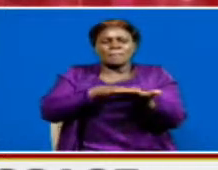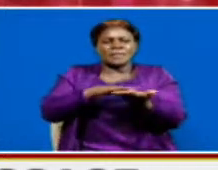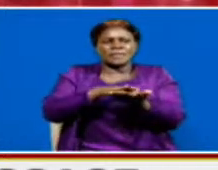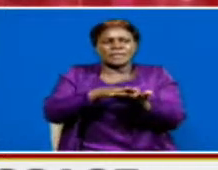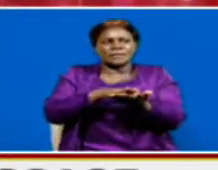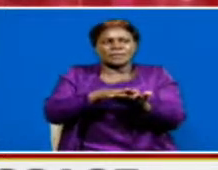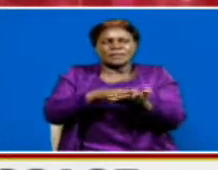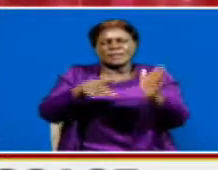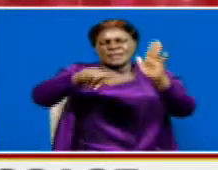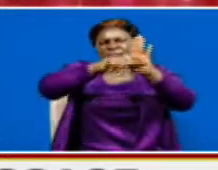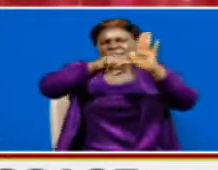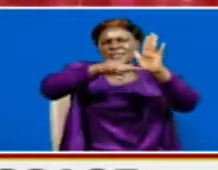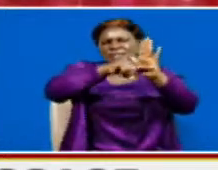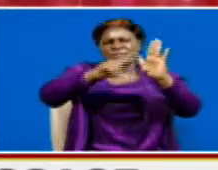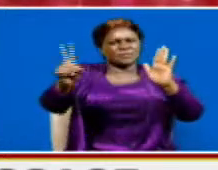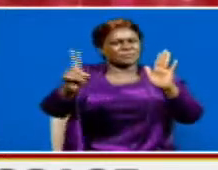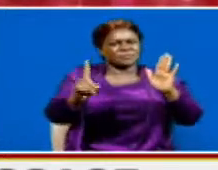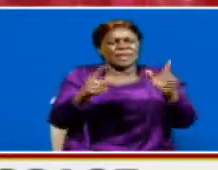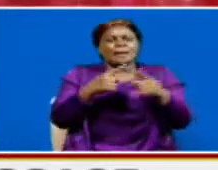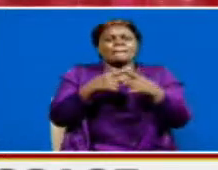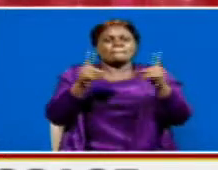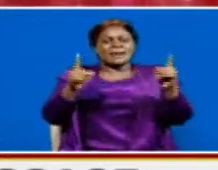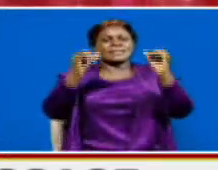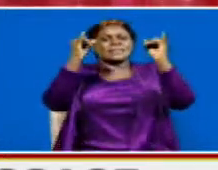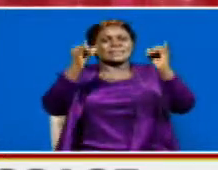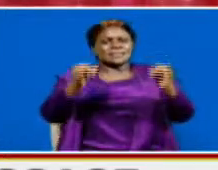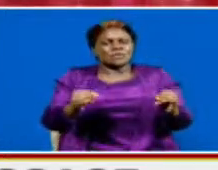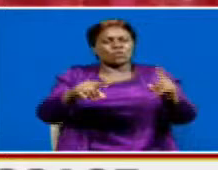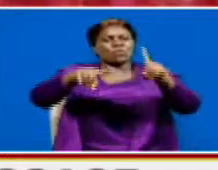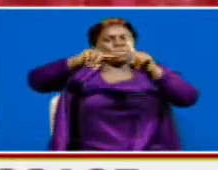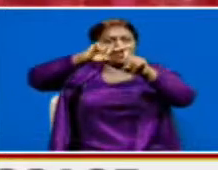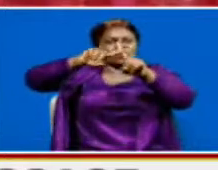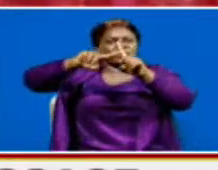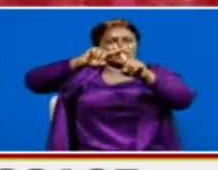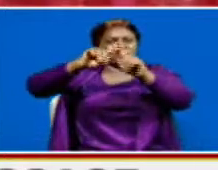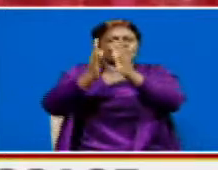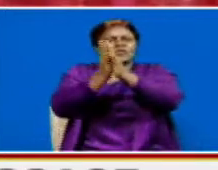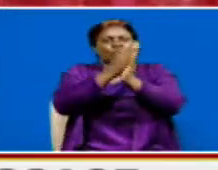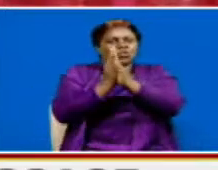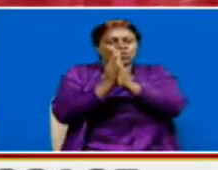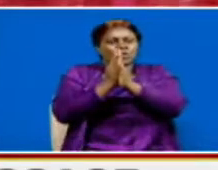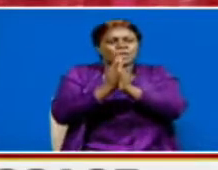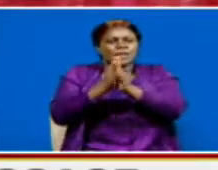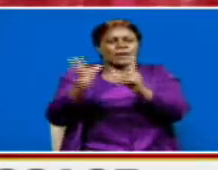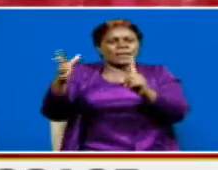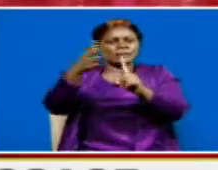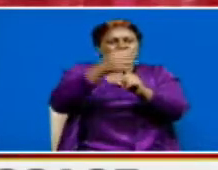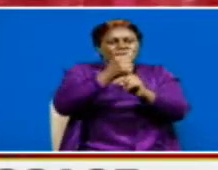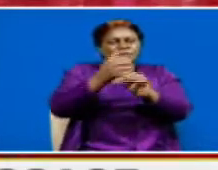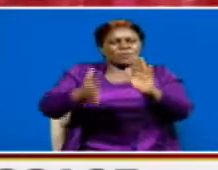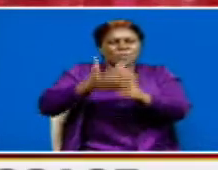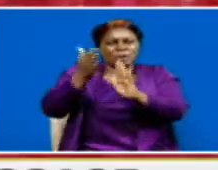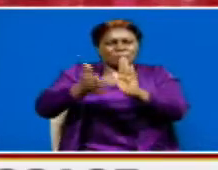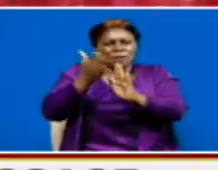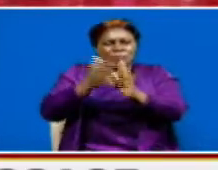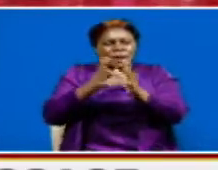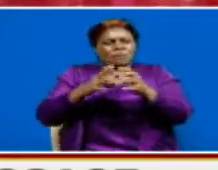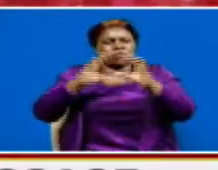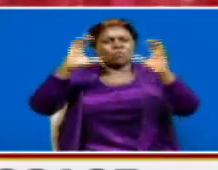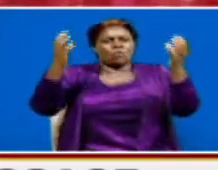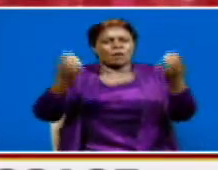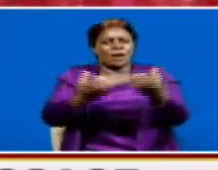not founded on negativity, but a new positive narrative that is gaining momentum